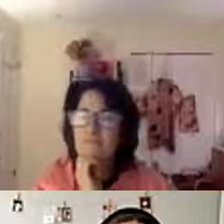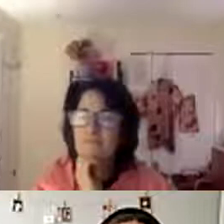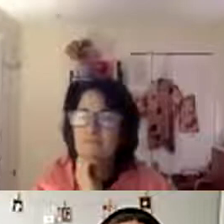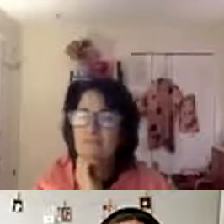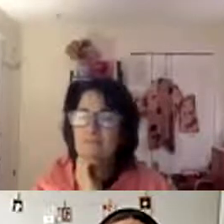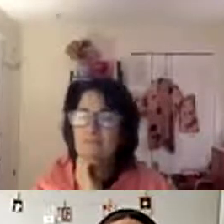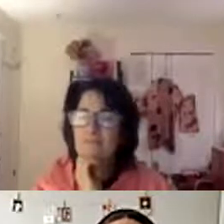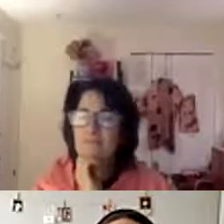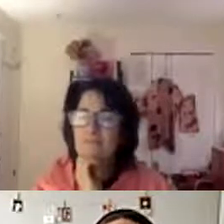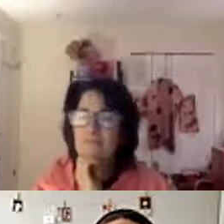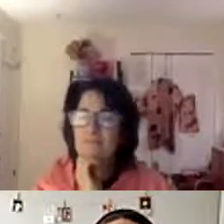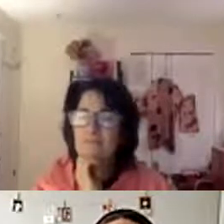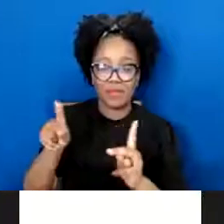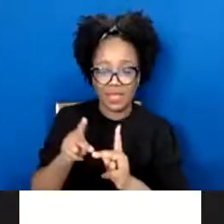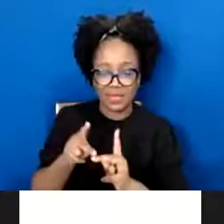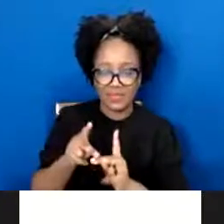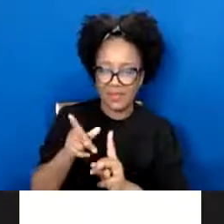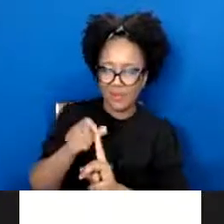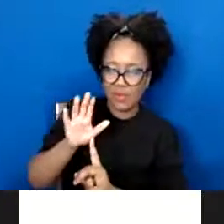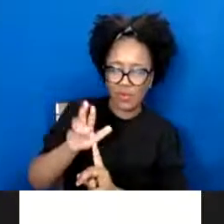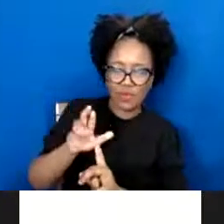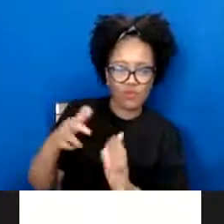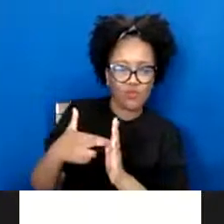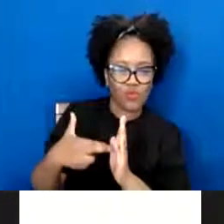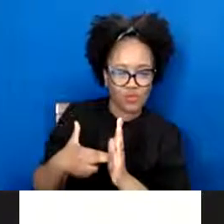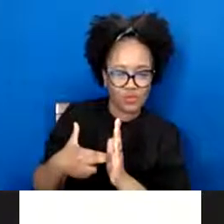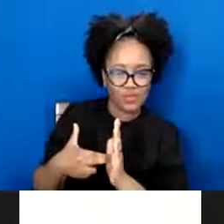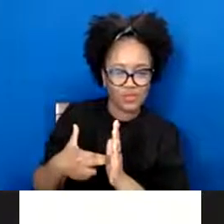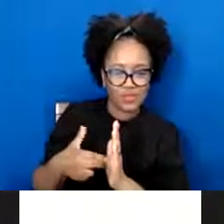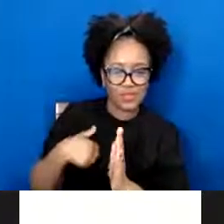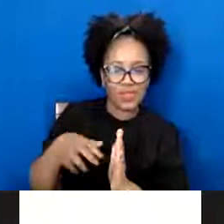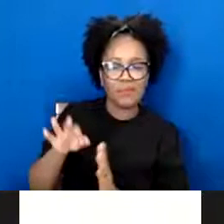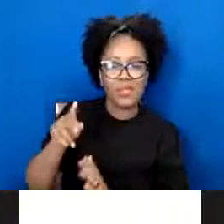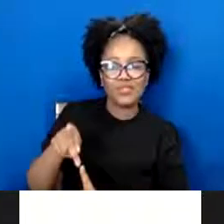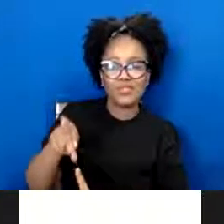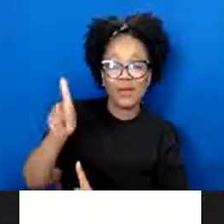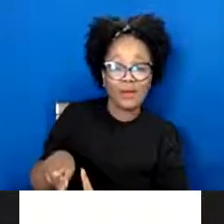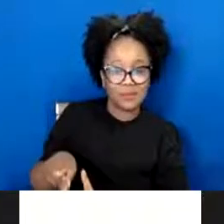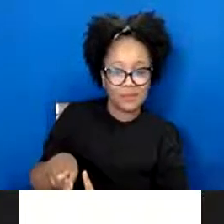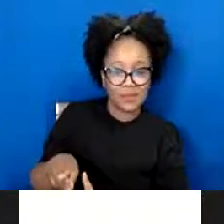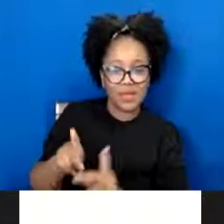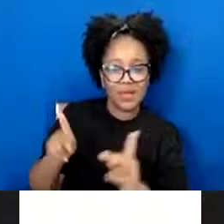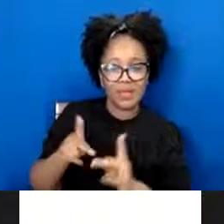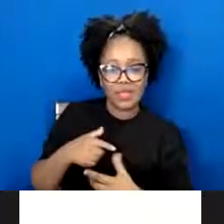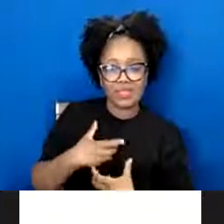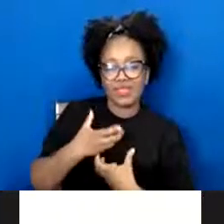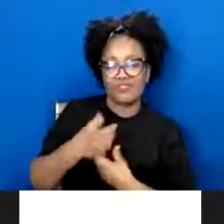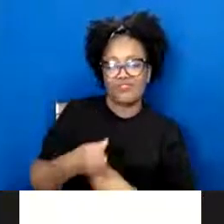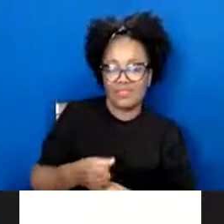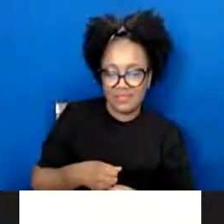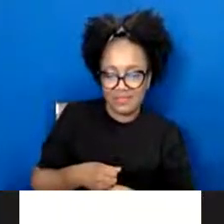rules. So I picked you up, a place I came to trust only within myself, and traced her